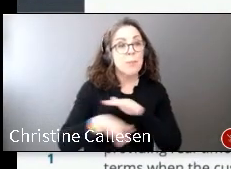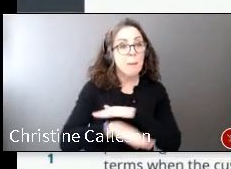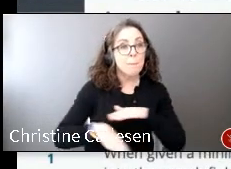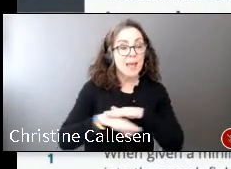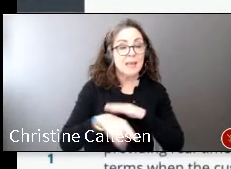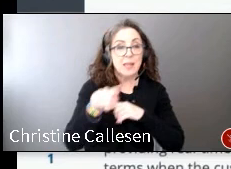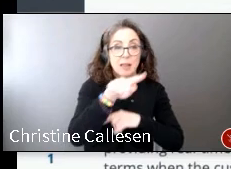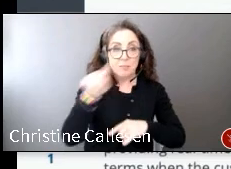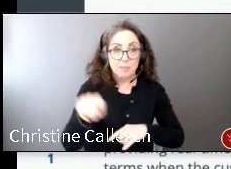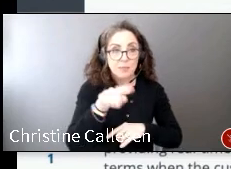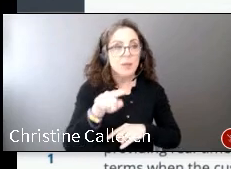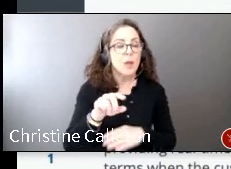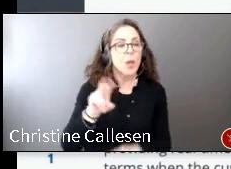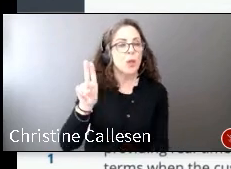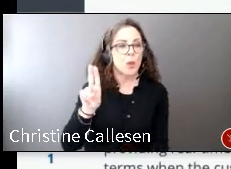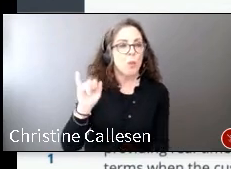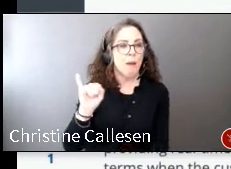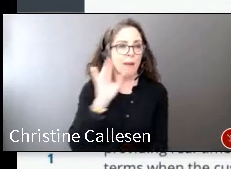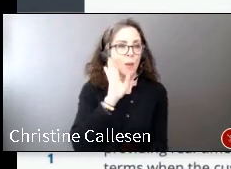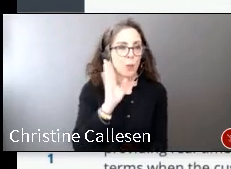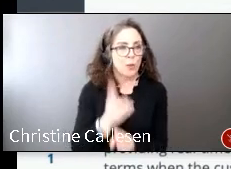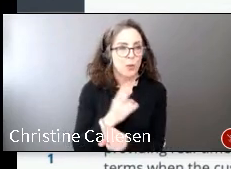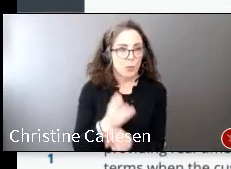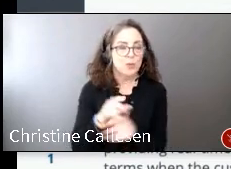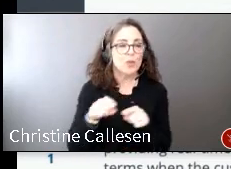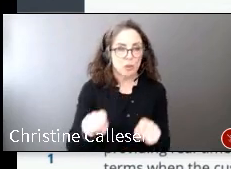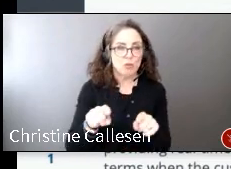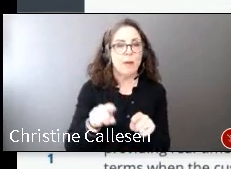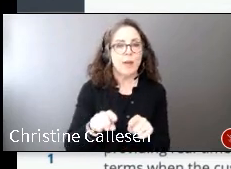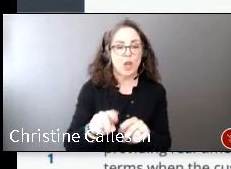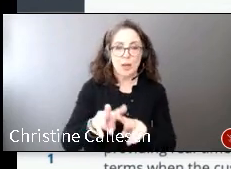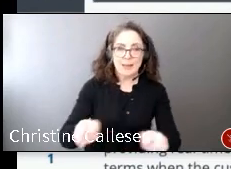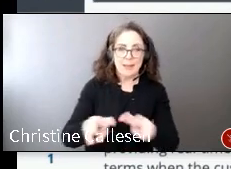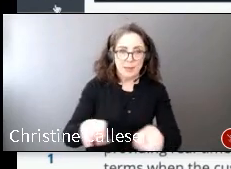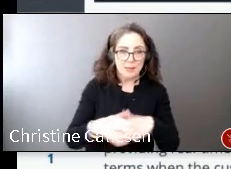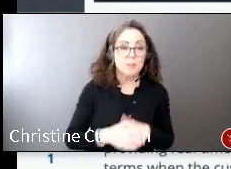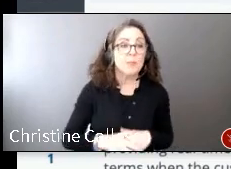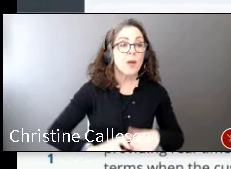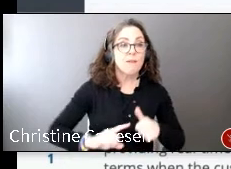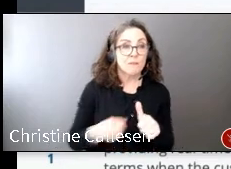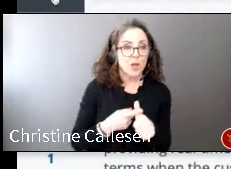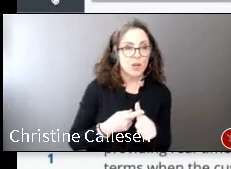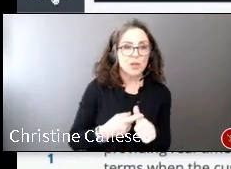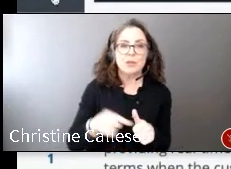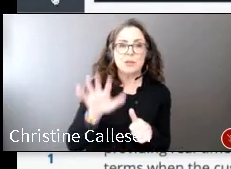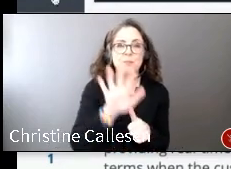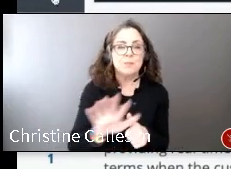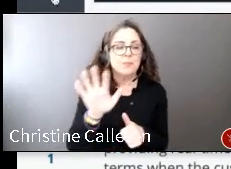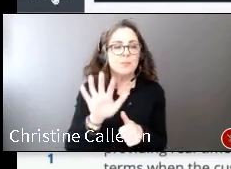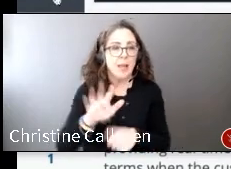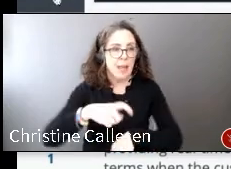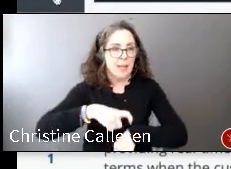this will be the UI that you'll be seeing during online assessment. So first of all, there is a